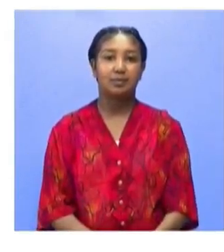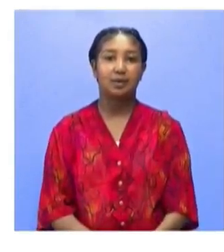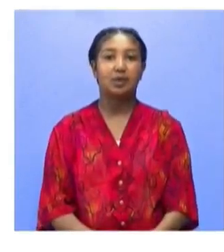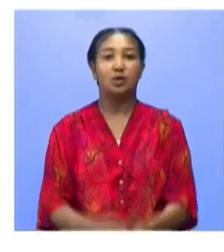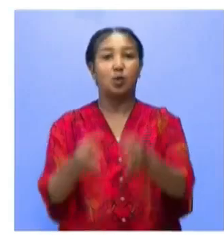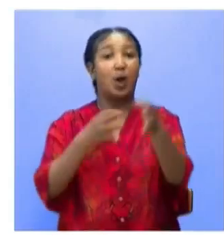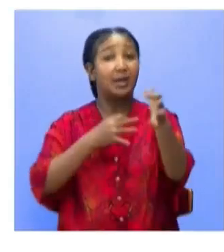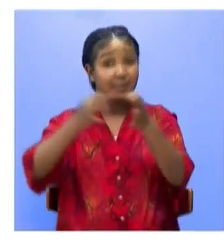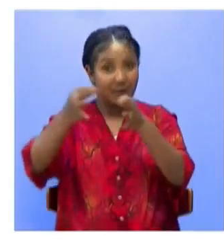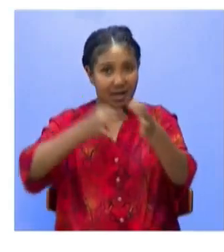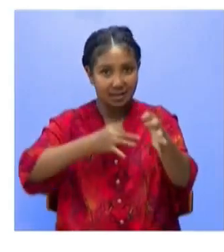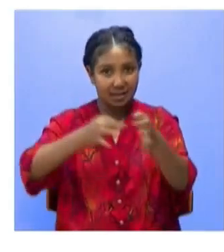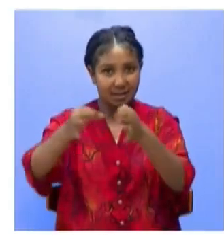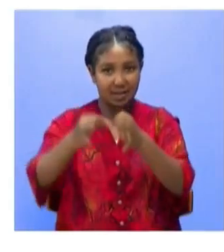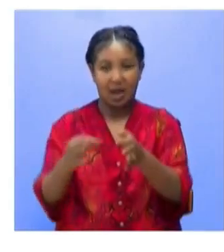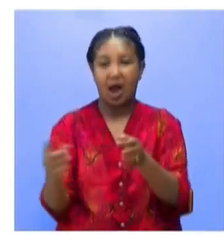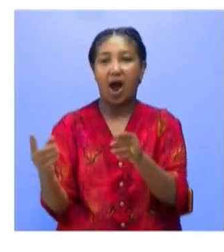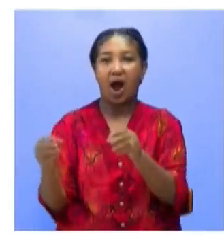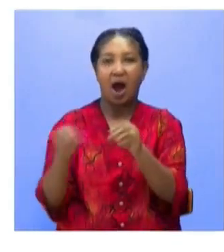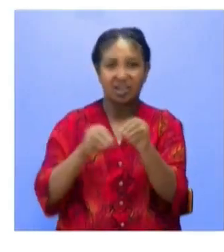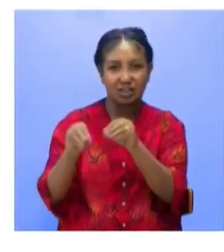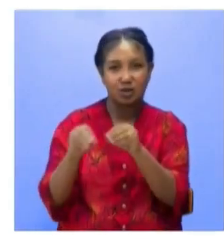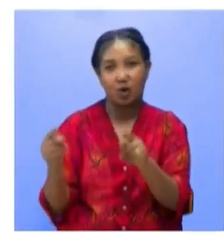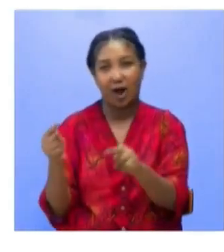To express actions